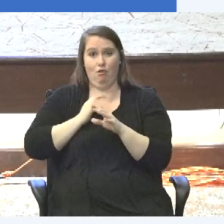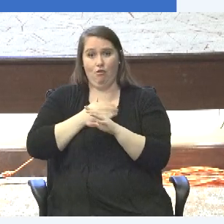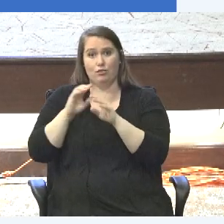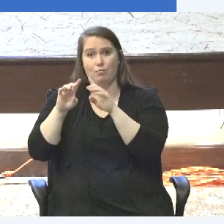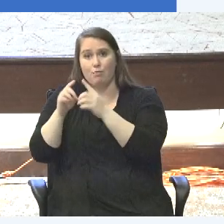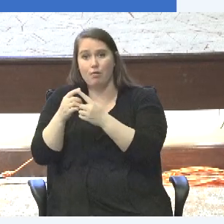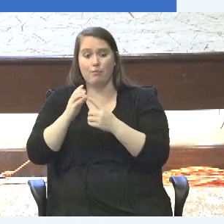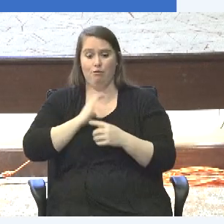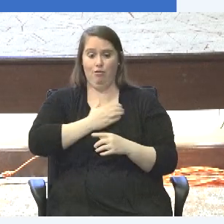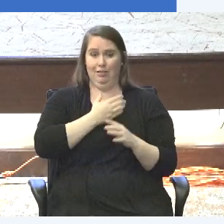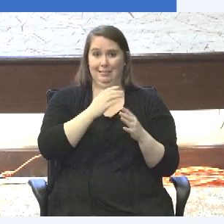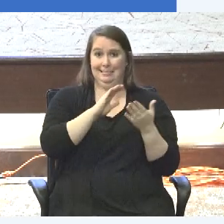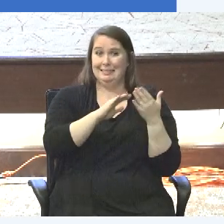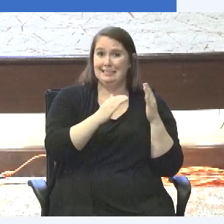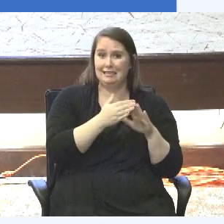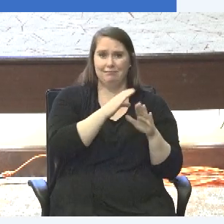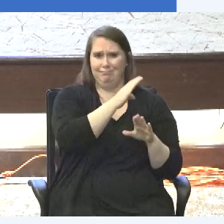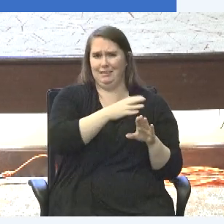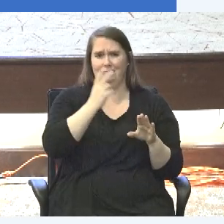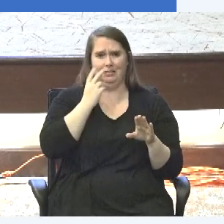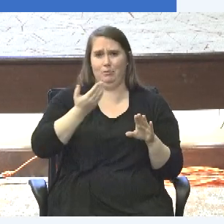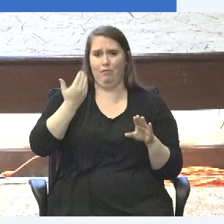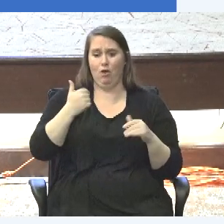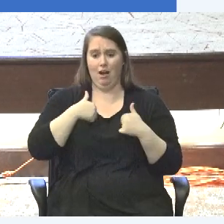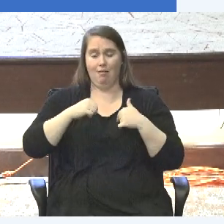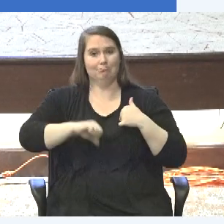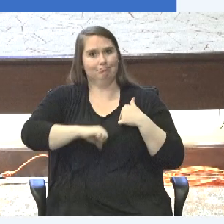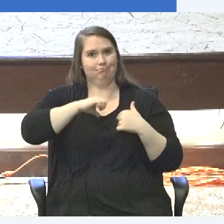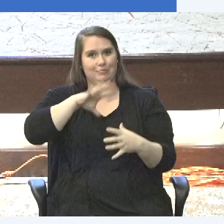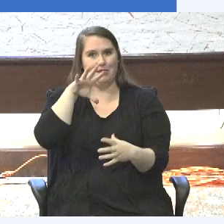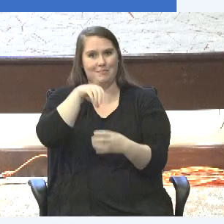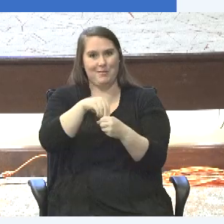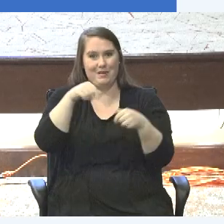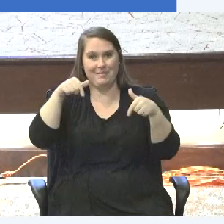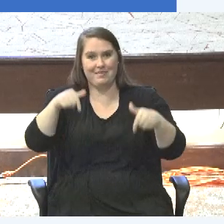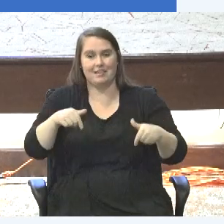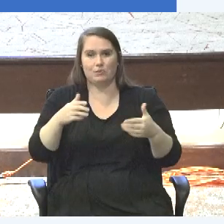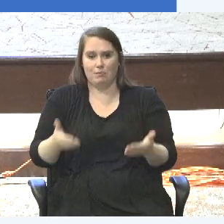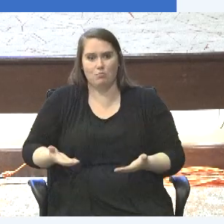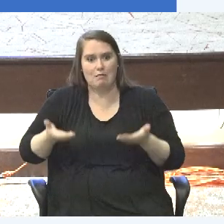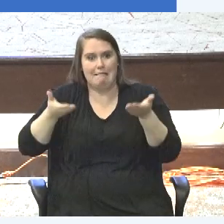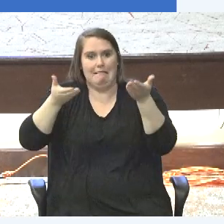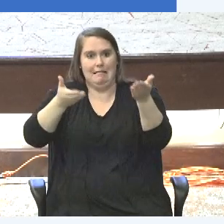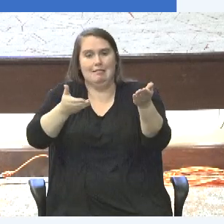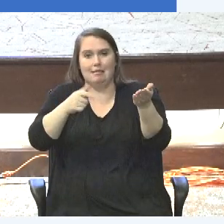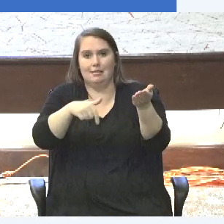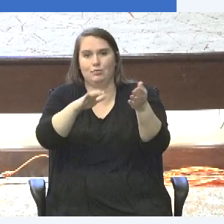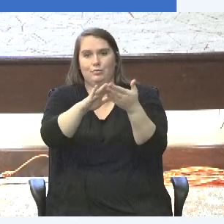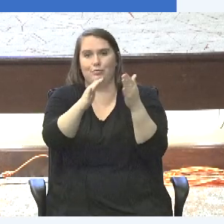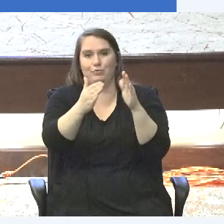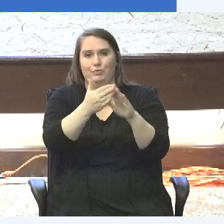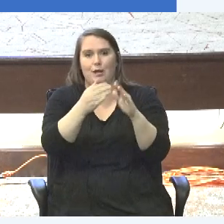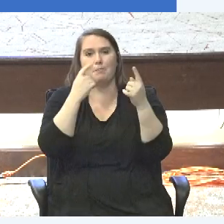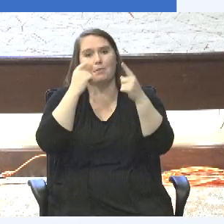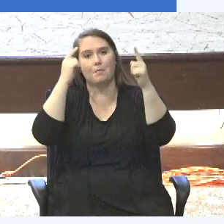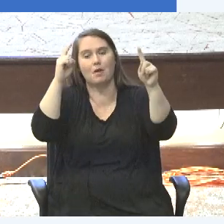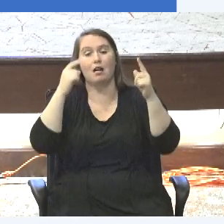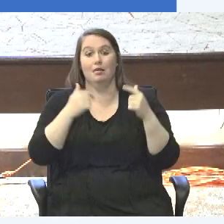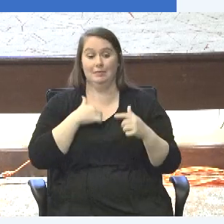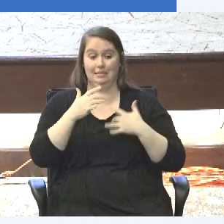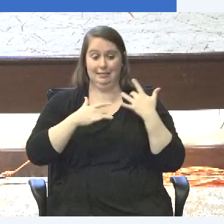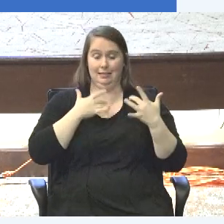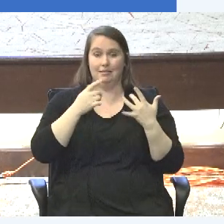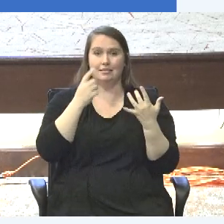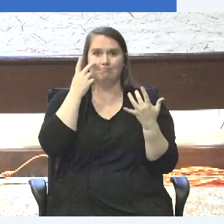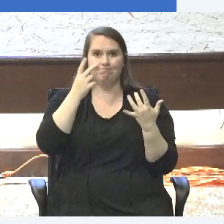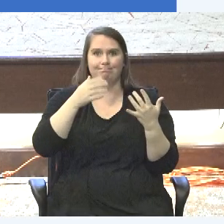has not done before, and I couldn't be more proud to be a part of it and bring this to our community. And it's excited to be here, but excited to where